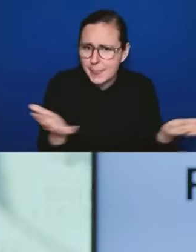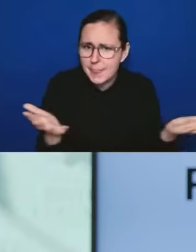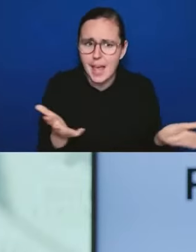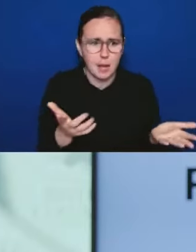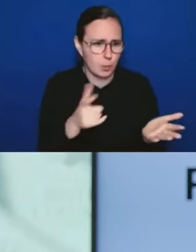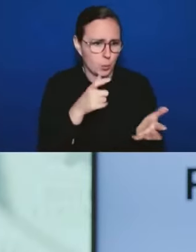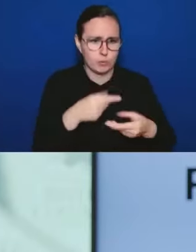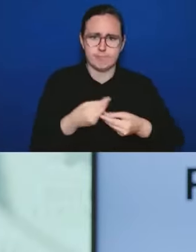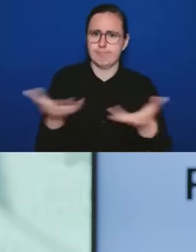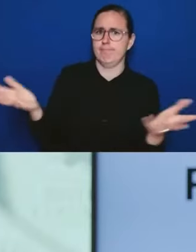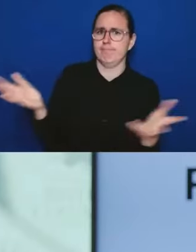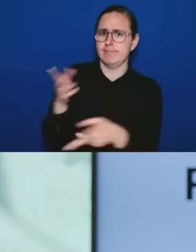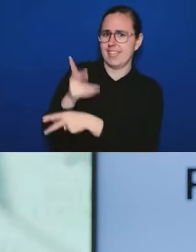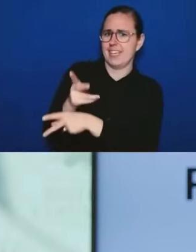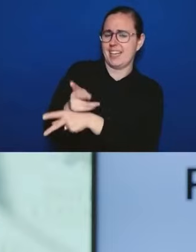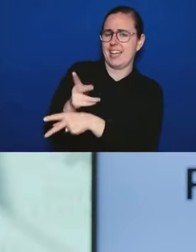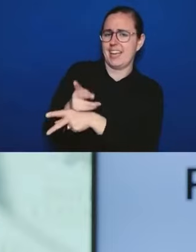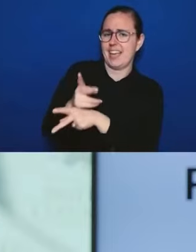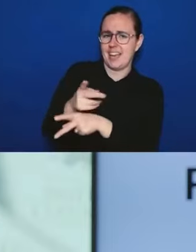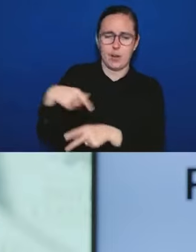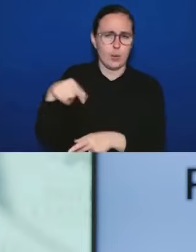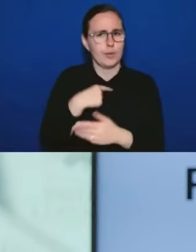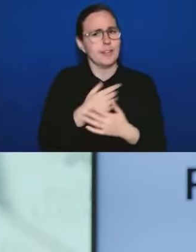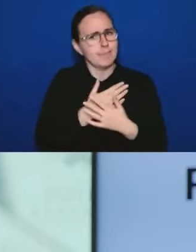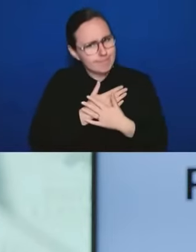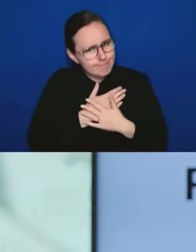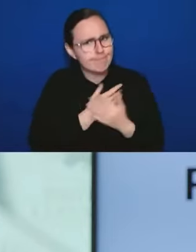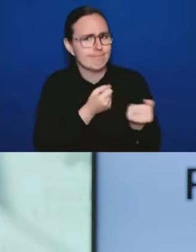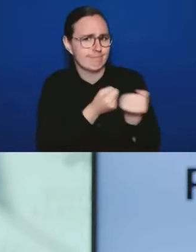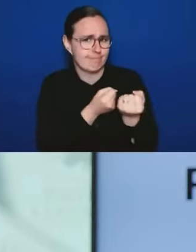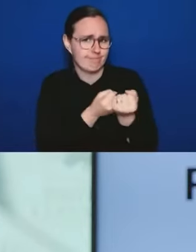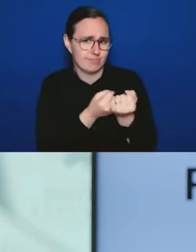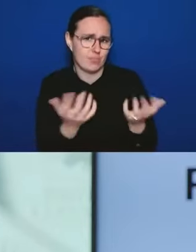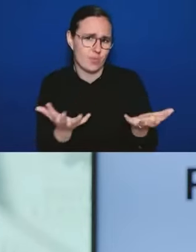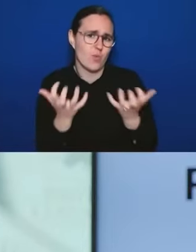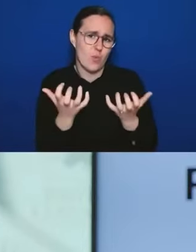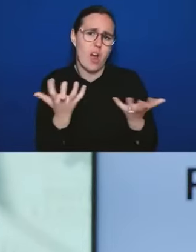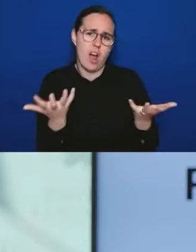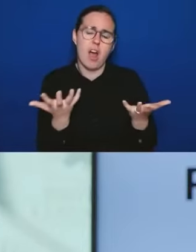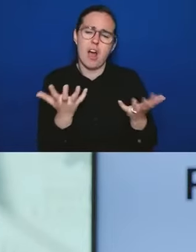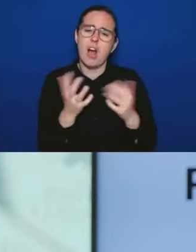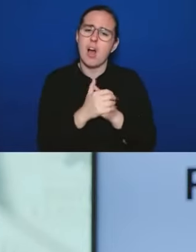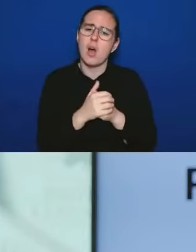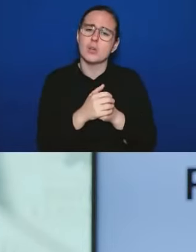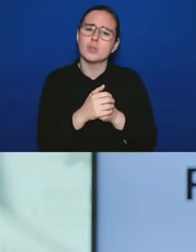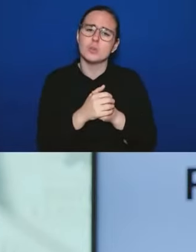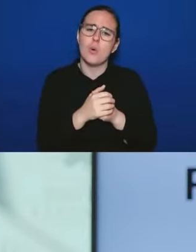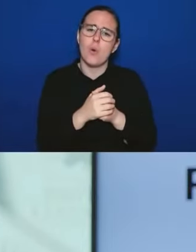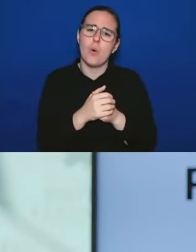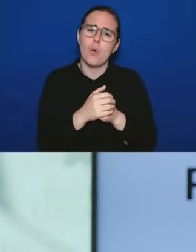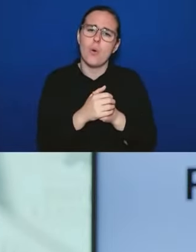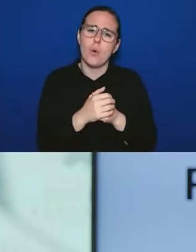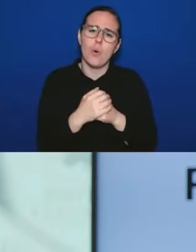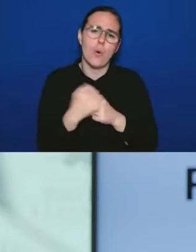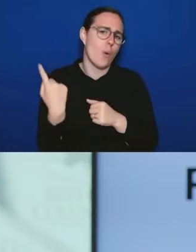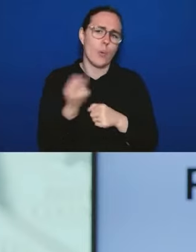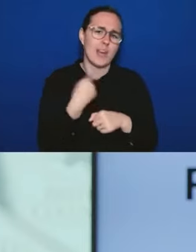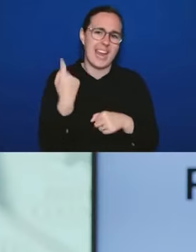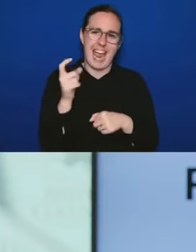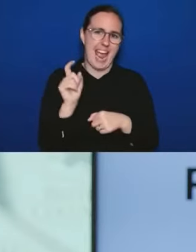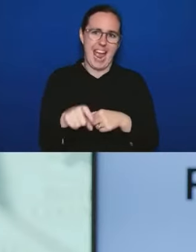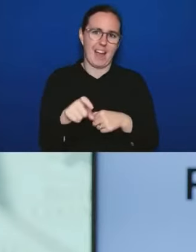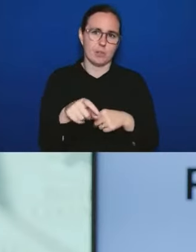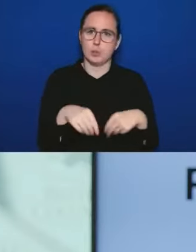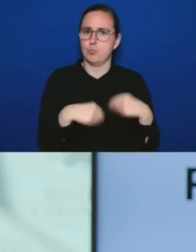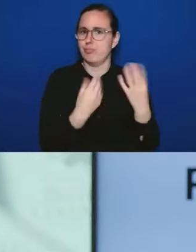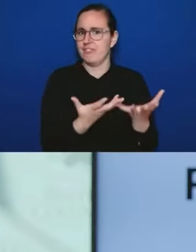feel about the agency and supporting the agency. So we've absolutely got to provide support and direction